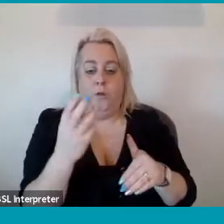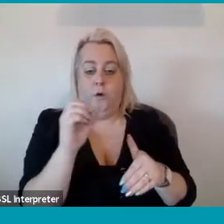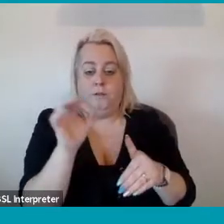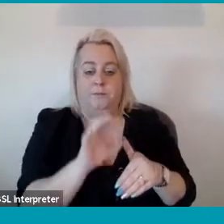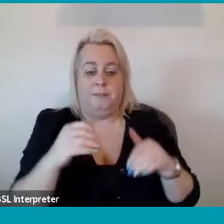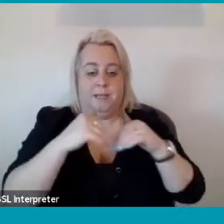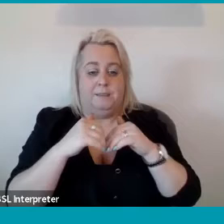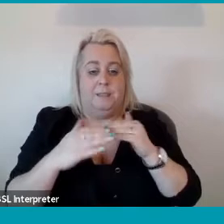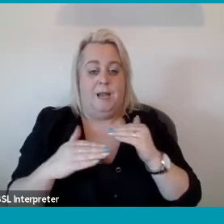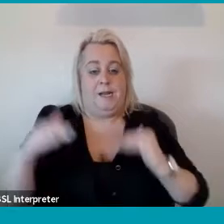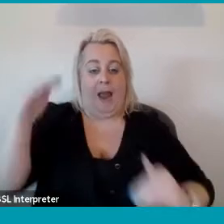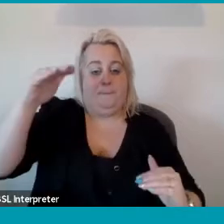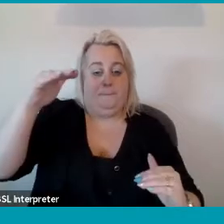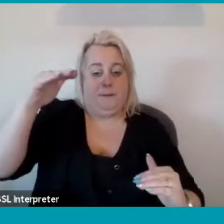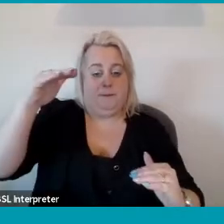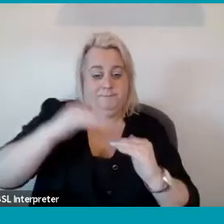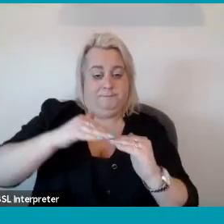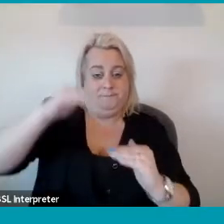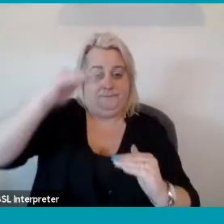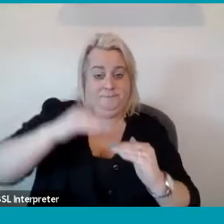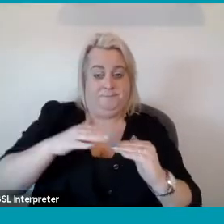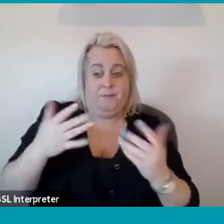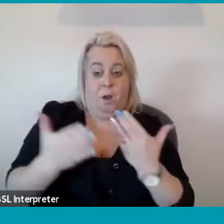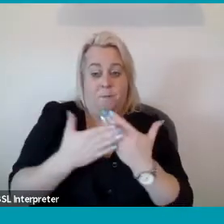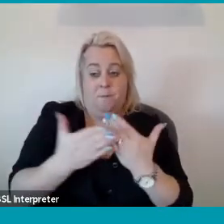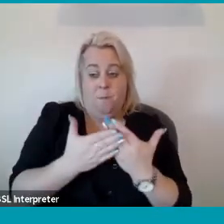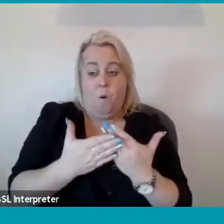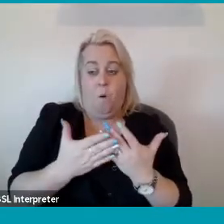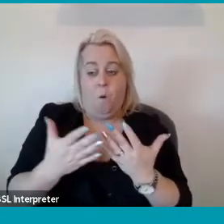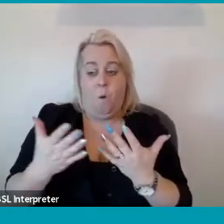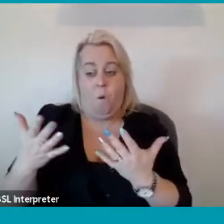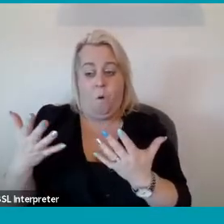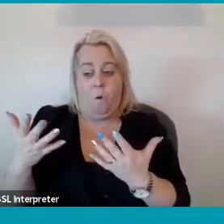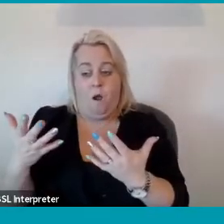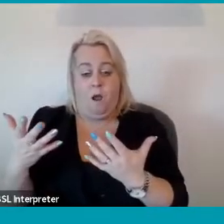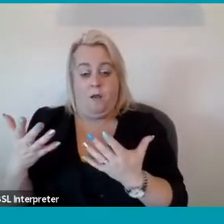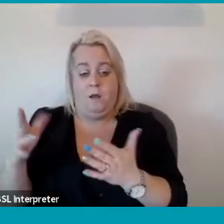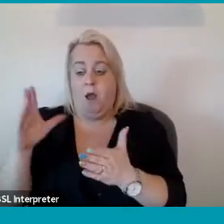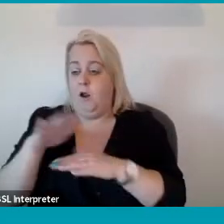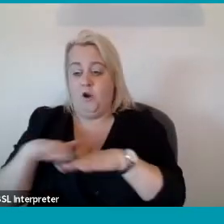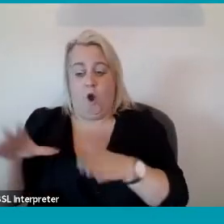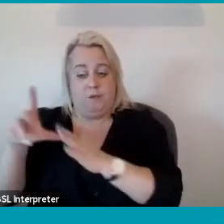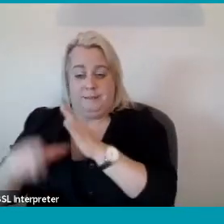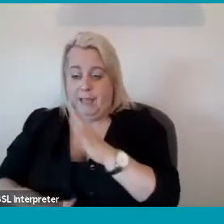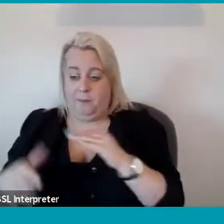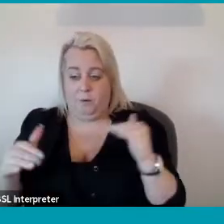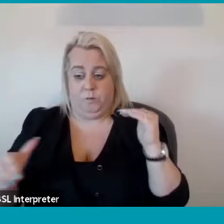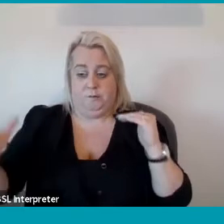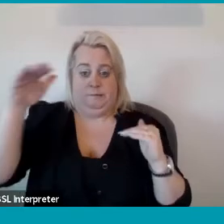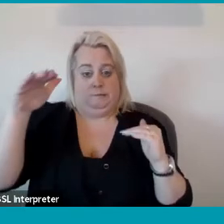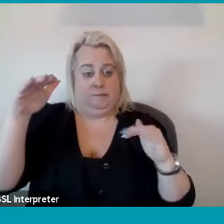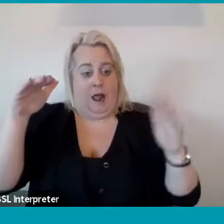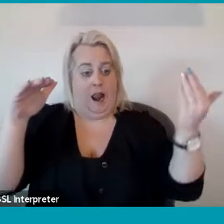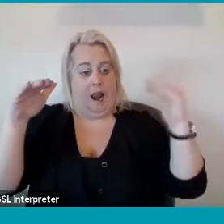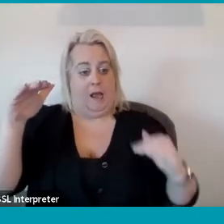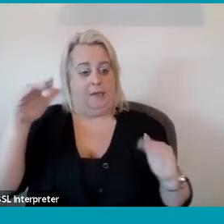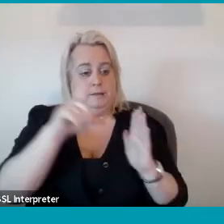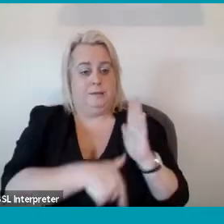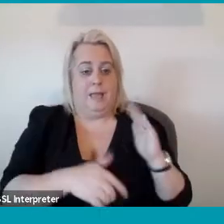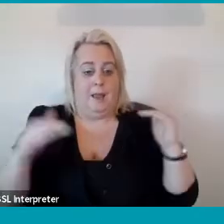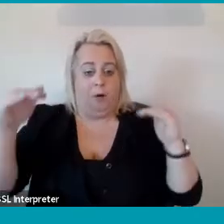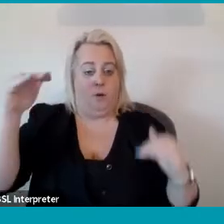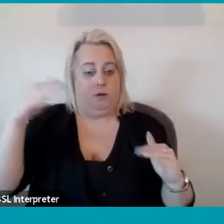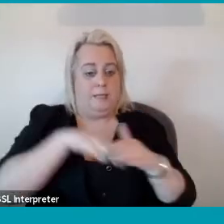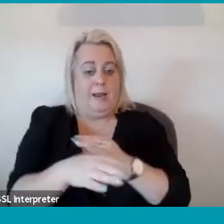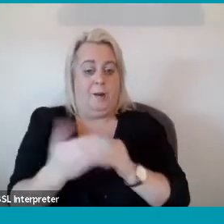gap between that. And I think that's quite shocking. You know, there's no reason why disabled people shouldn't be just as good in employment as